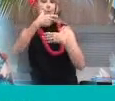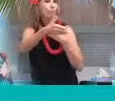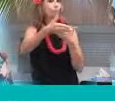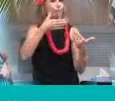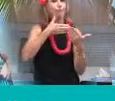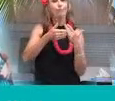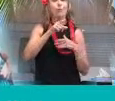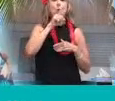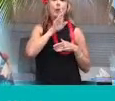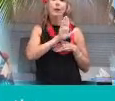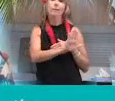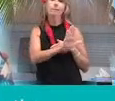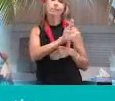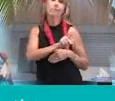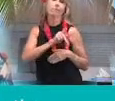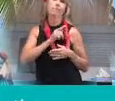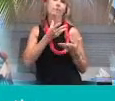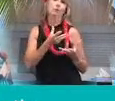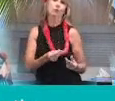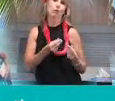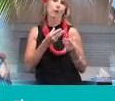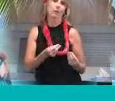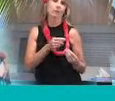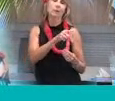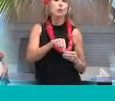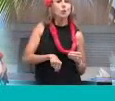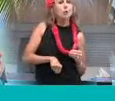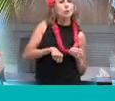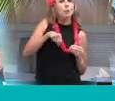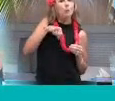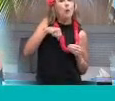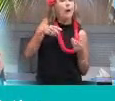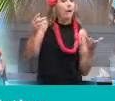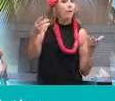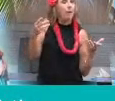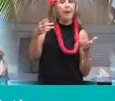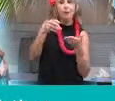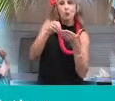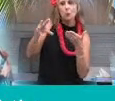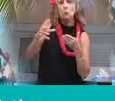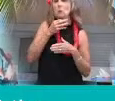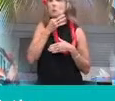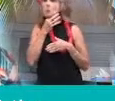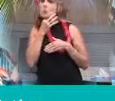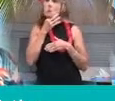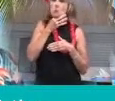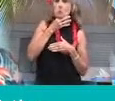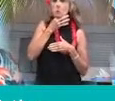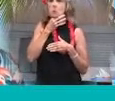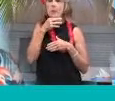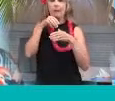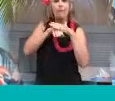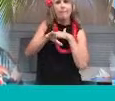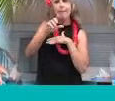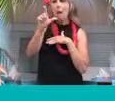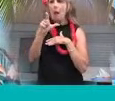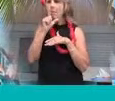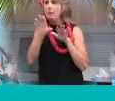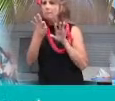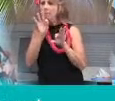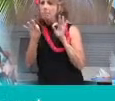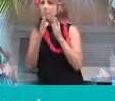is most proud of helping many students over the years to choose the books they love to read and to develop a love and appreciation for